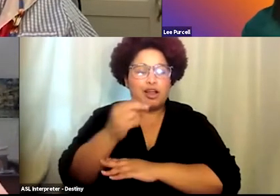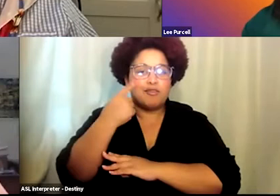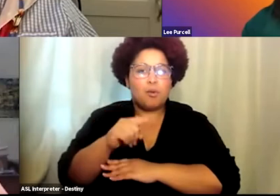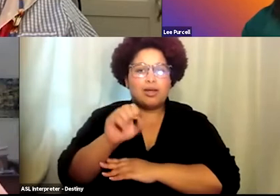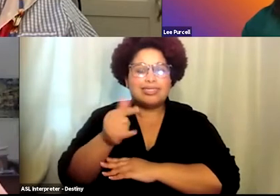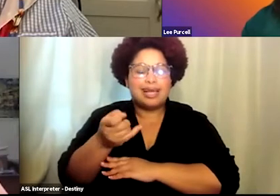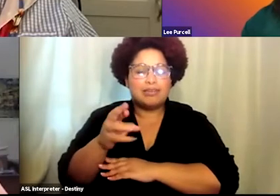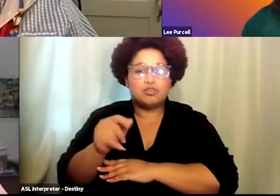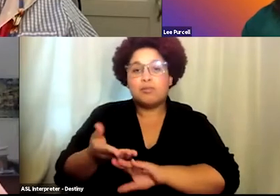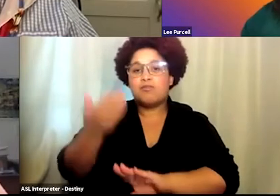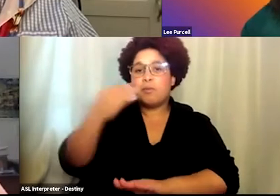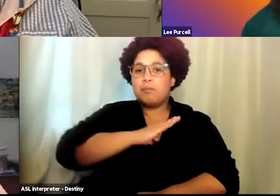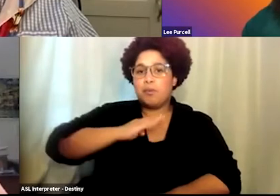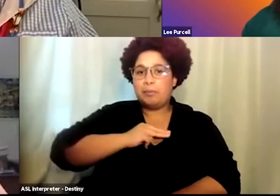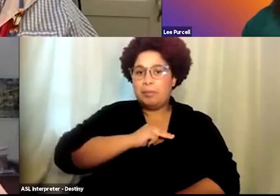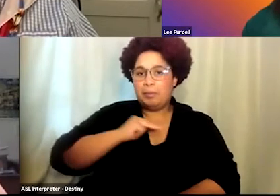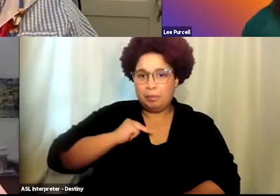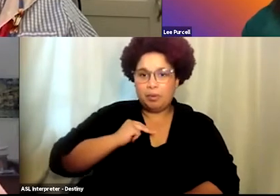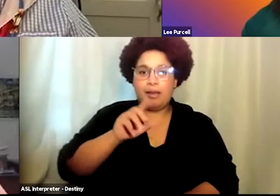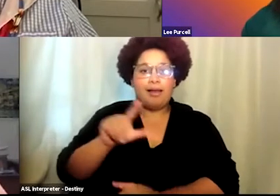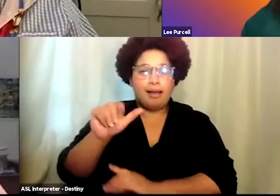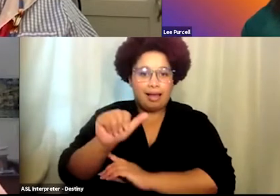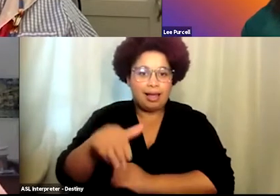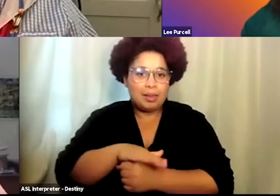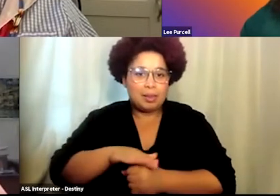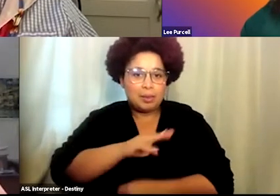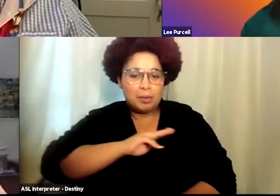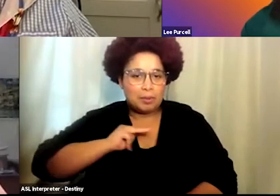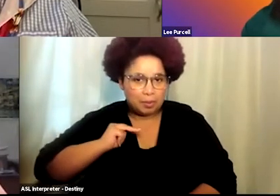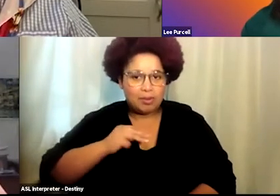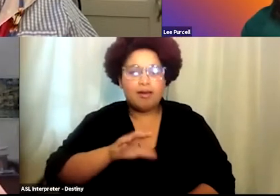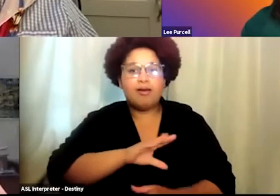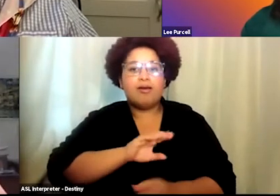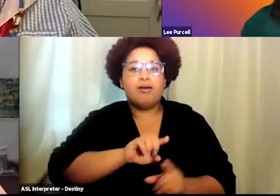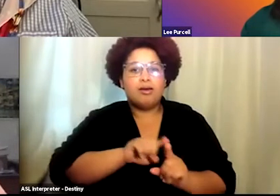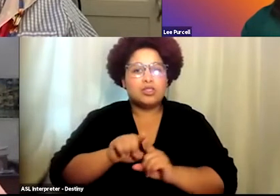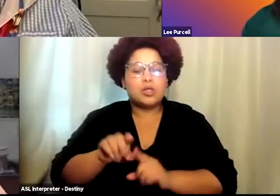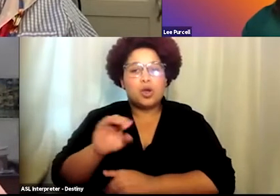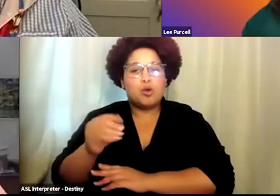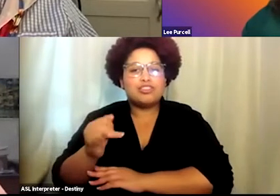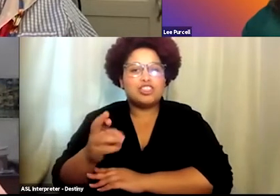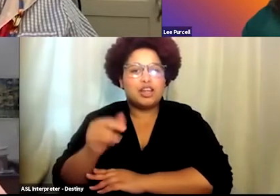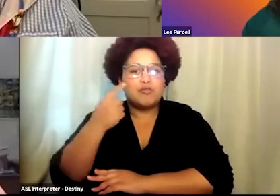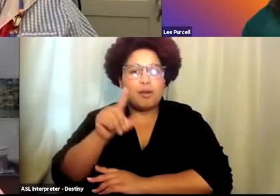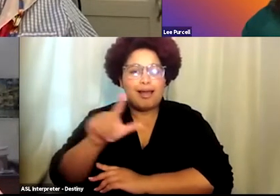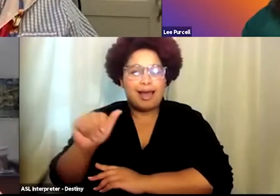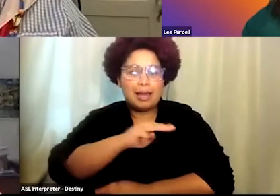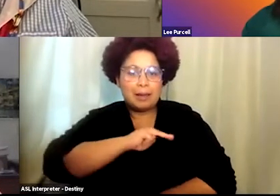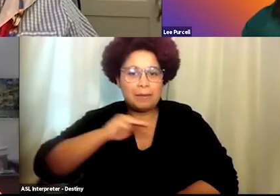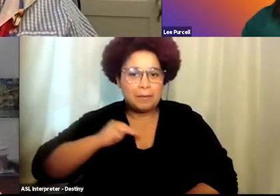former national board member, a Los Angeles local board member, and the co-chair of the LA